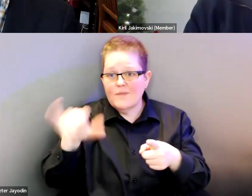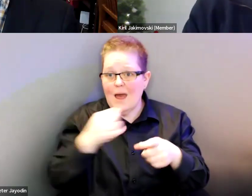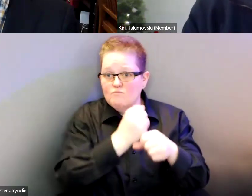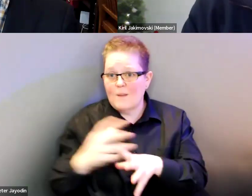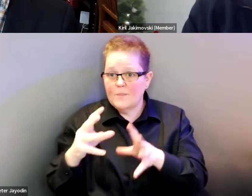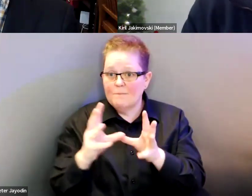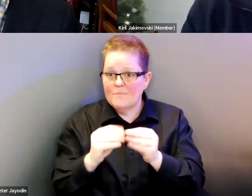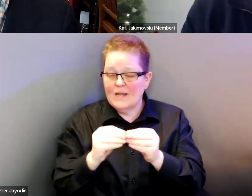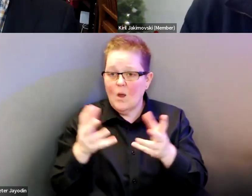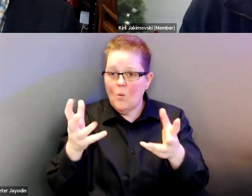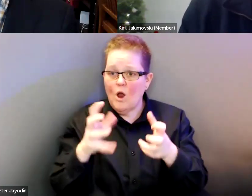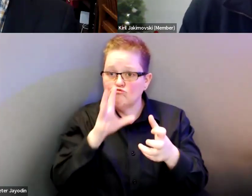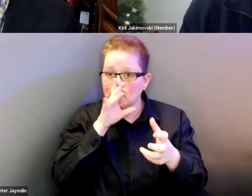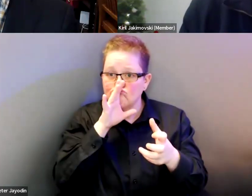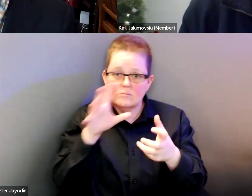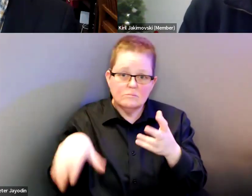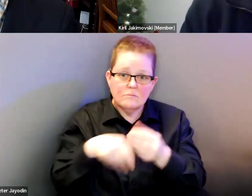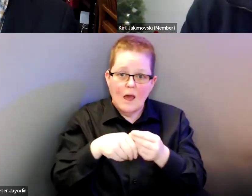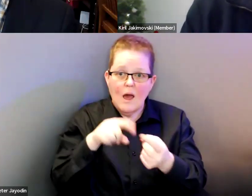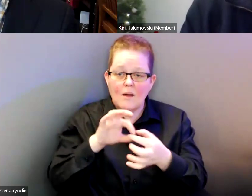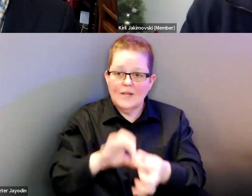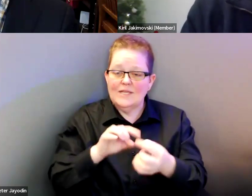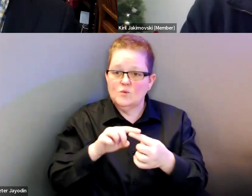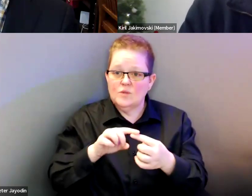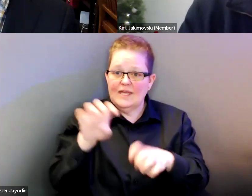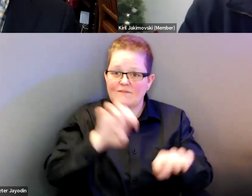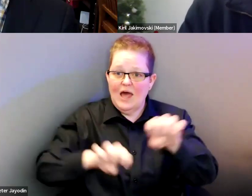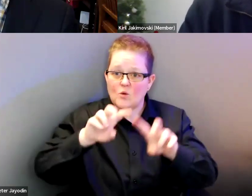to the committee evaluation, the evaluation process?